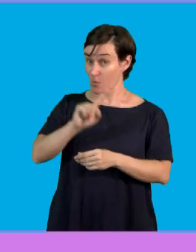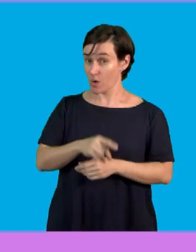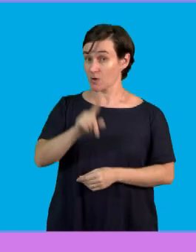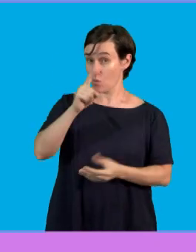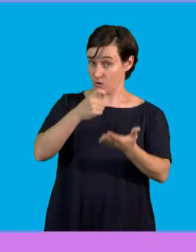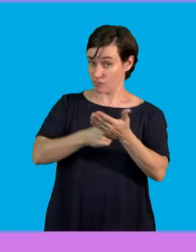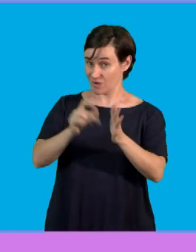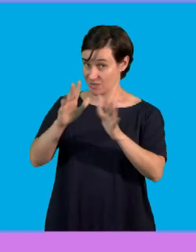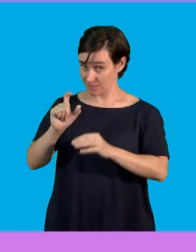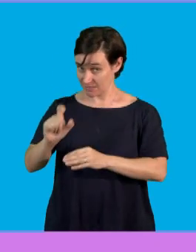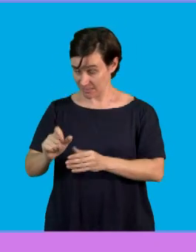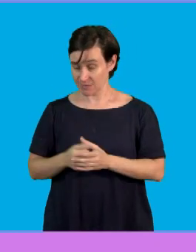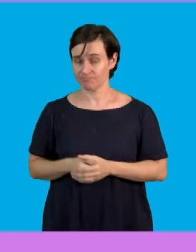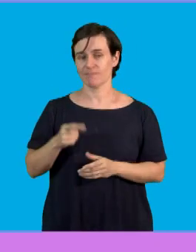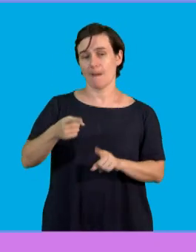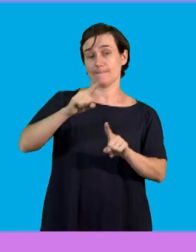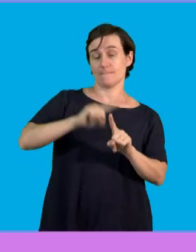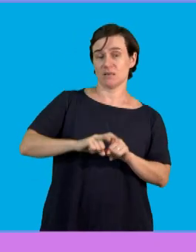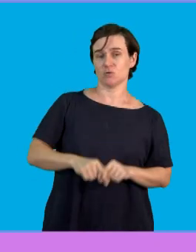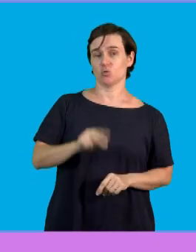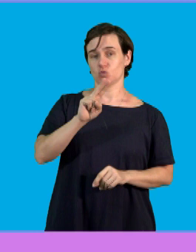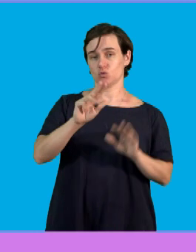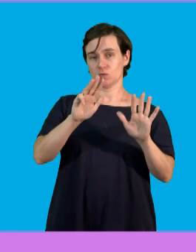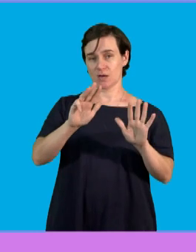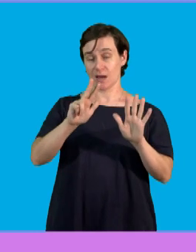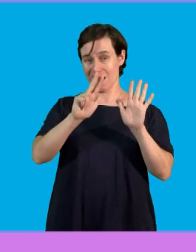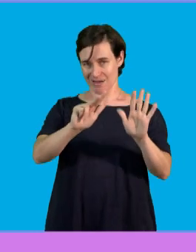cents plus the last value there, it's